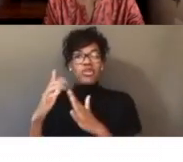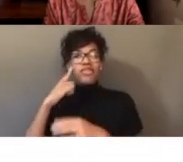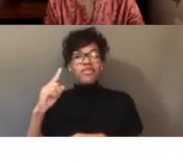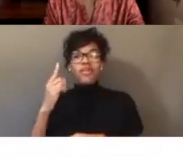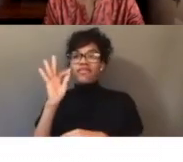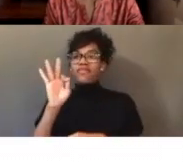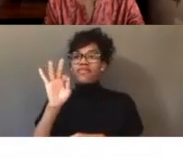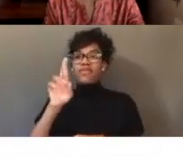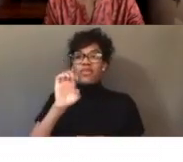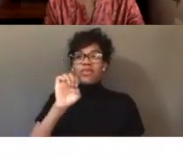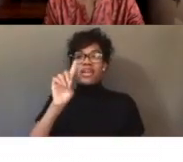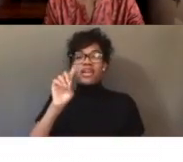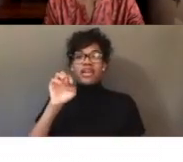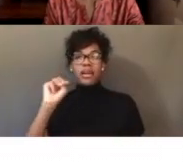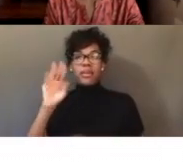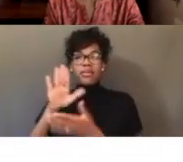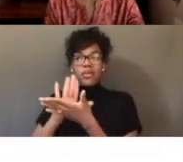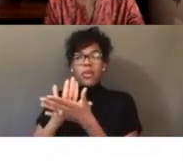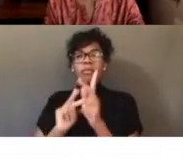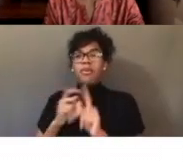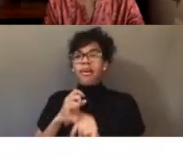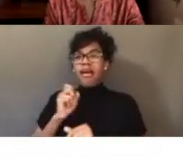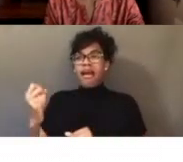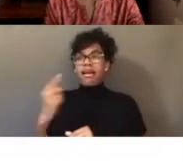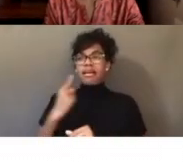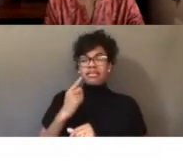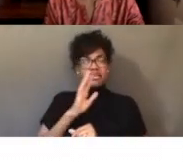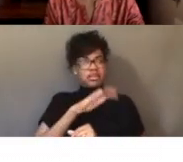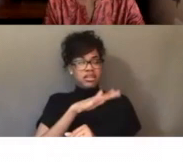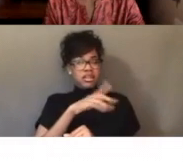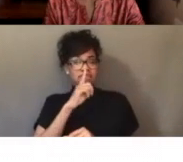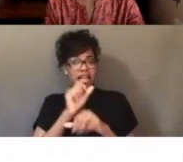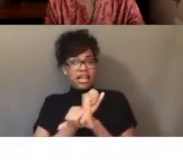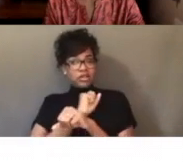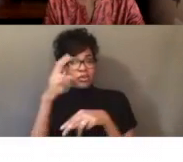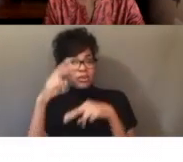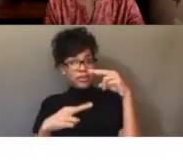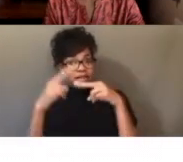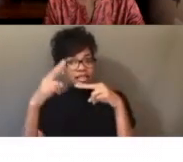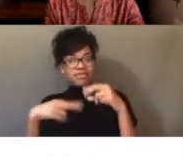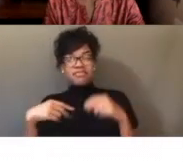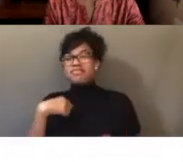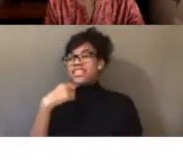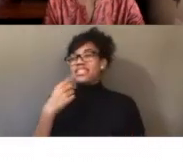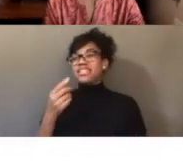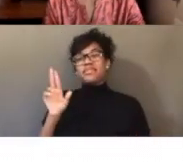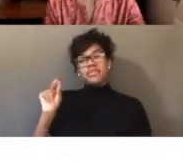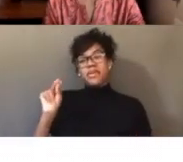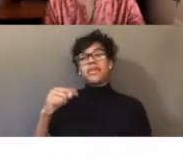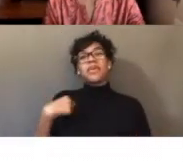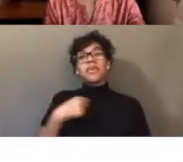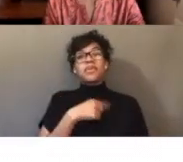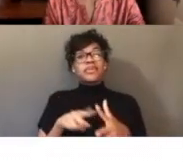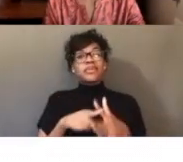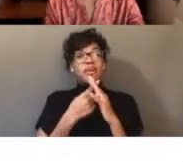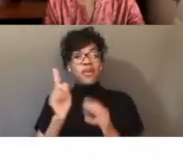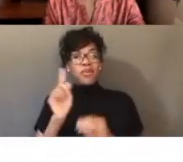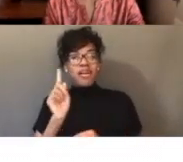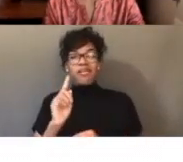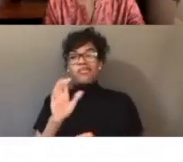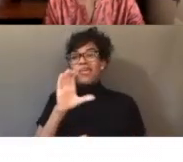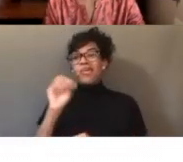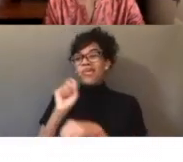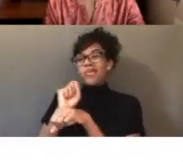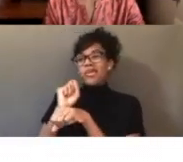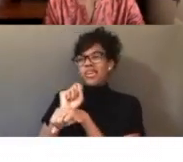building? And the truth is no, it began in one of our comrades' living rooms, and we show up